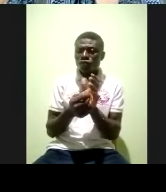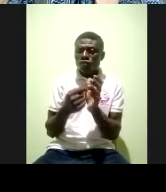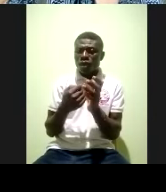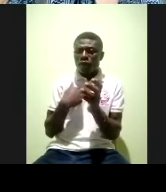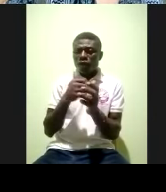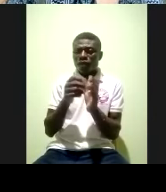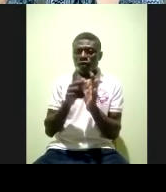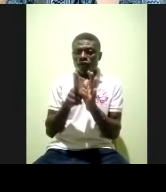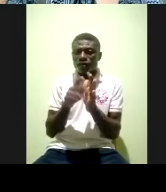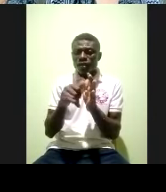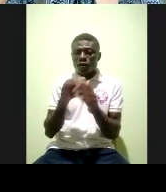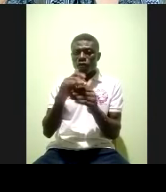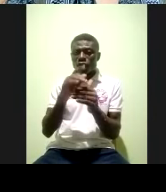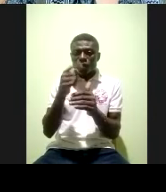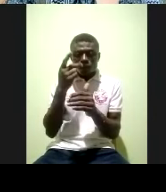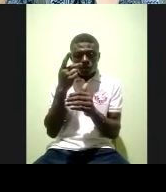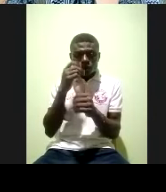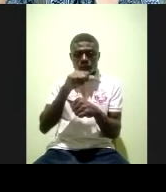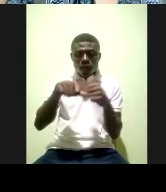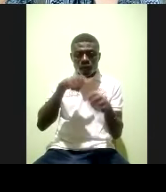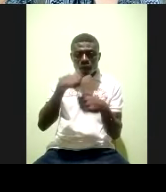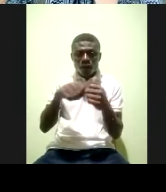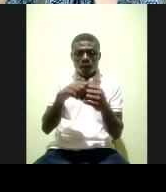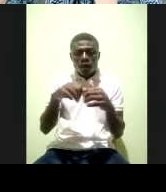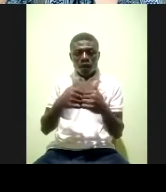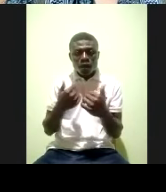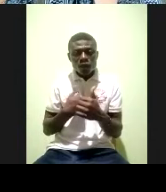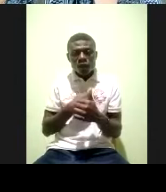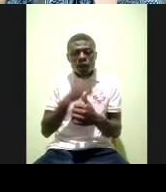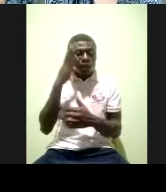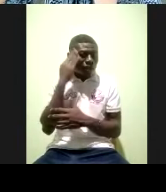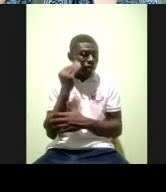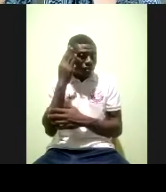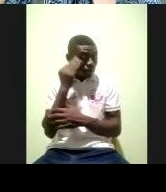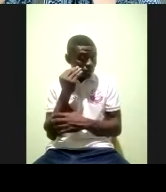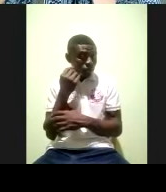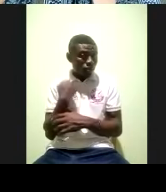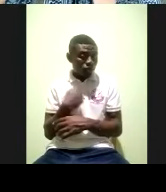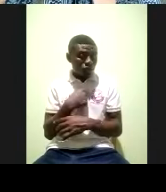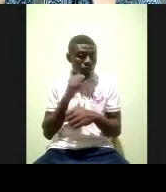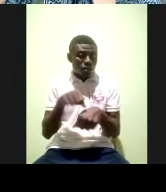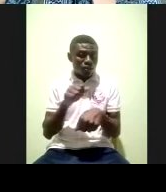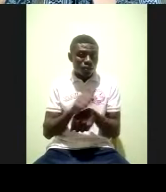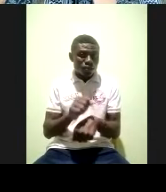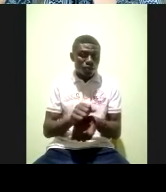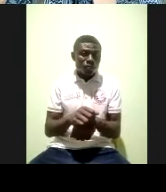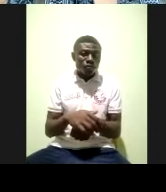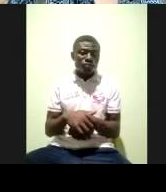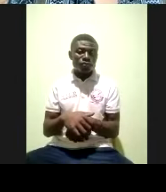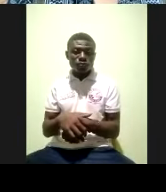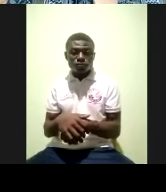part where it is about how the experience. Which hand do you recommend? Okay, let me. Disability.